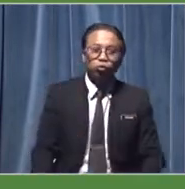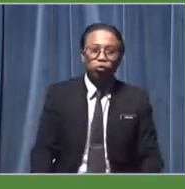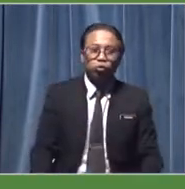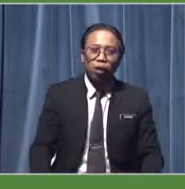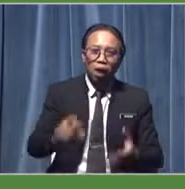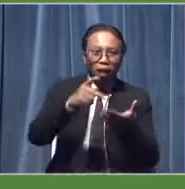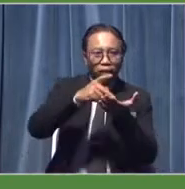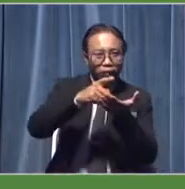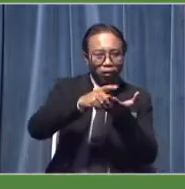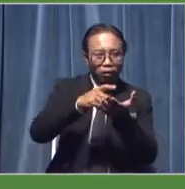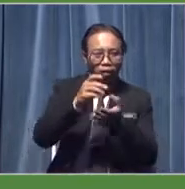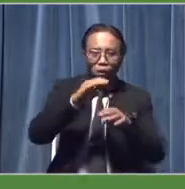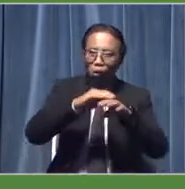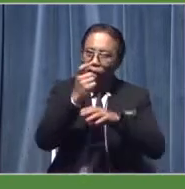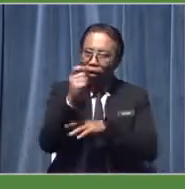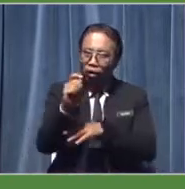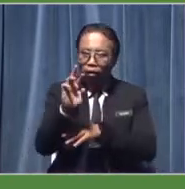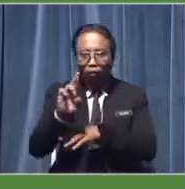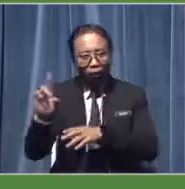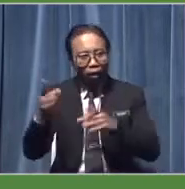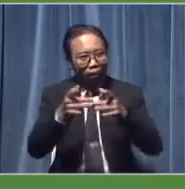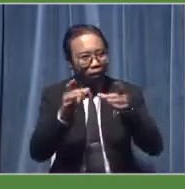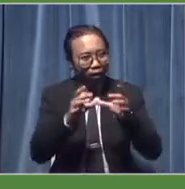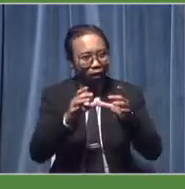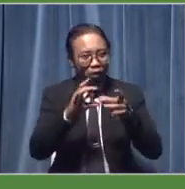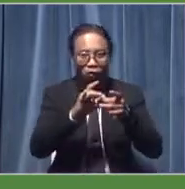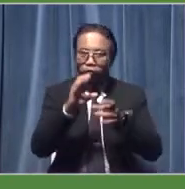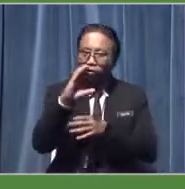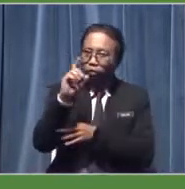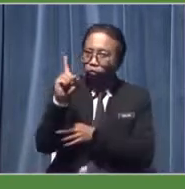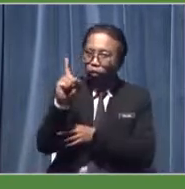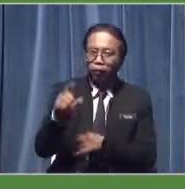accumulates on the right plate of C1.